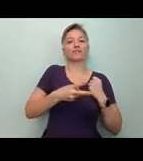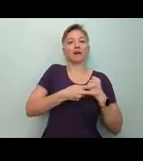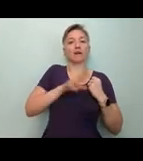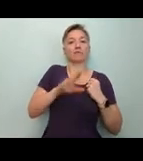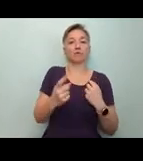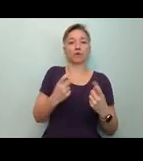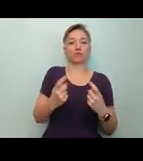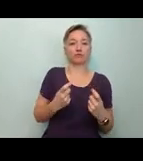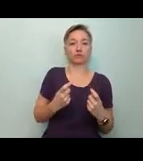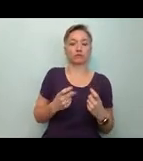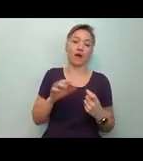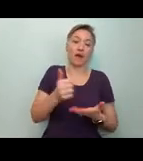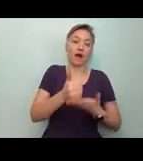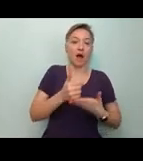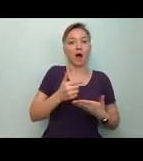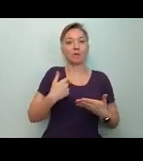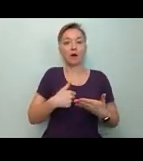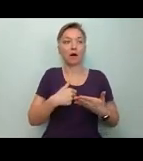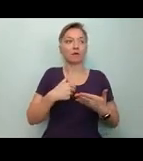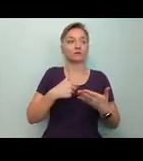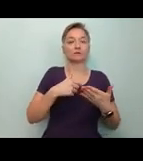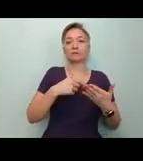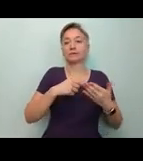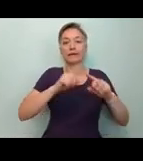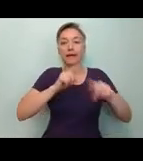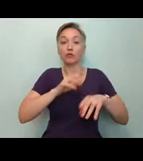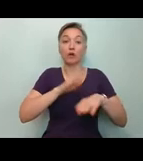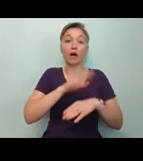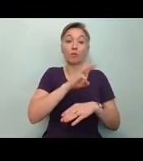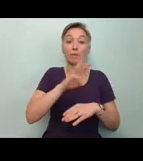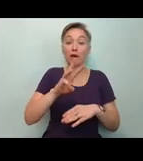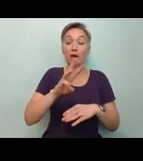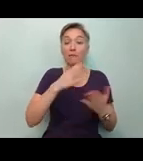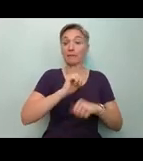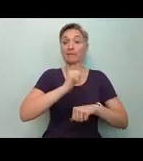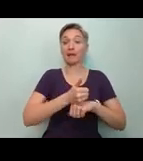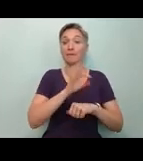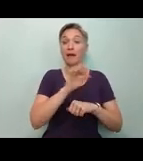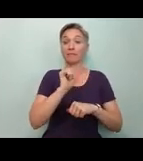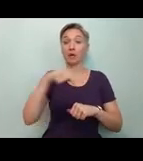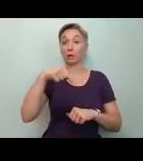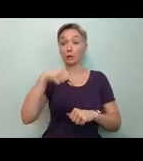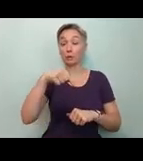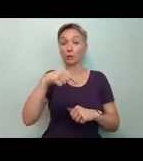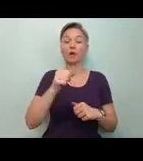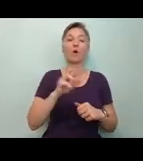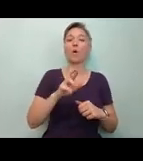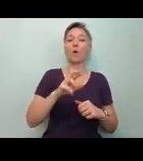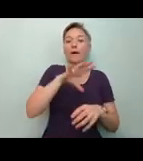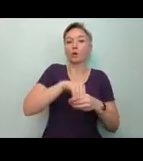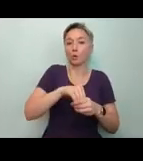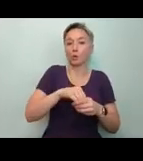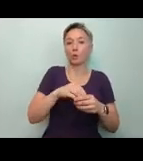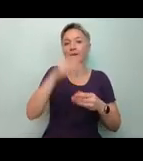us to help on our website. We can look at them for FAQs and future forums and other communications to ensure that those